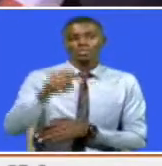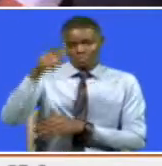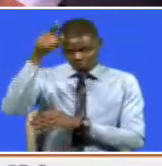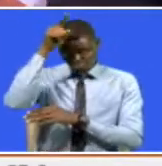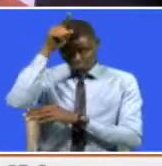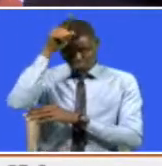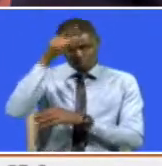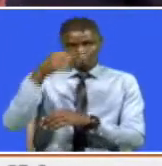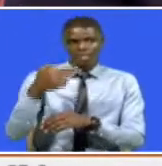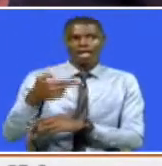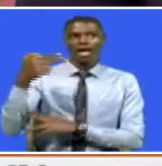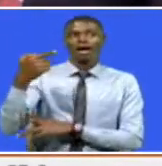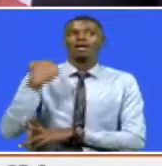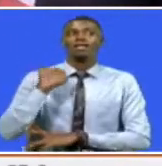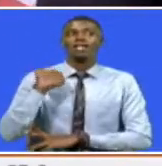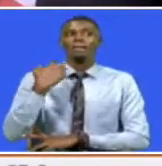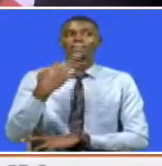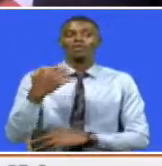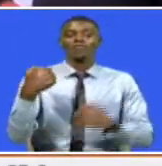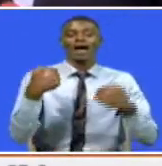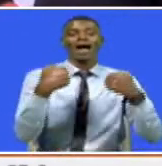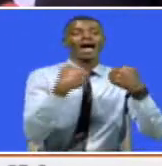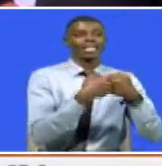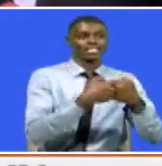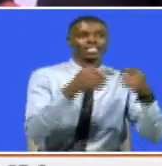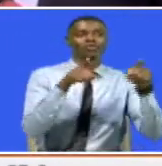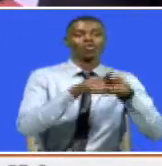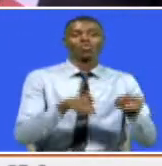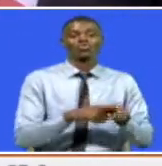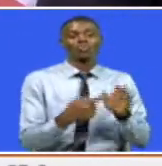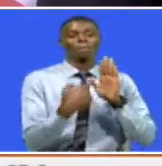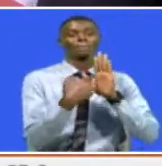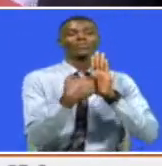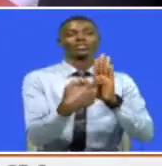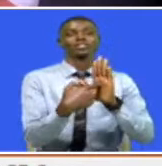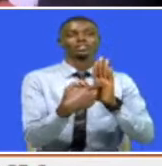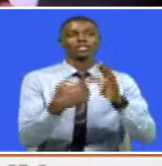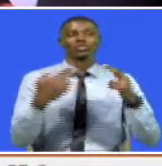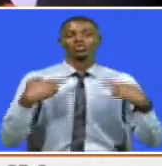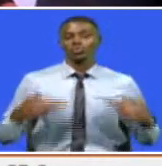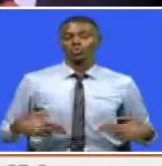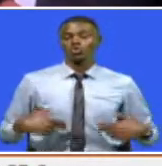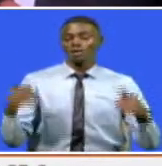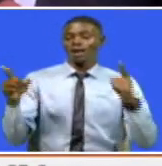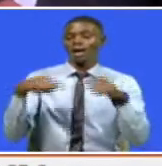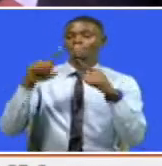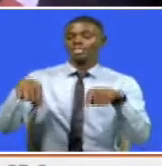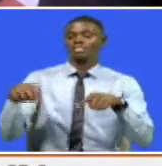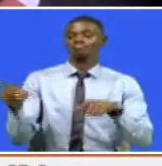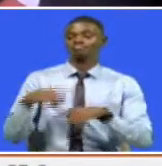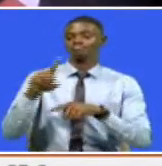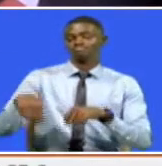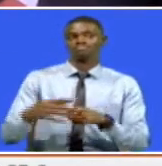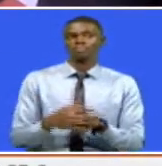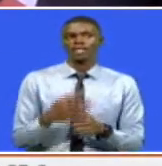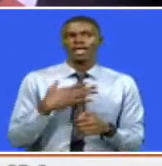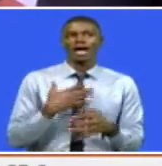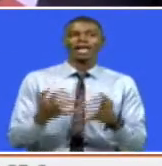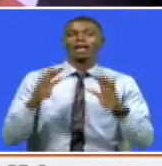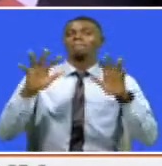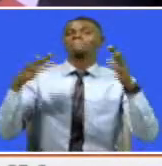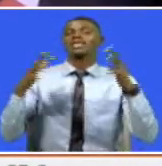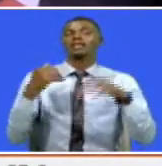Mashinani. But the high number of accidents also point to human error and the